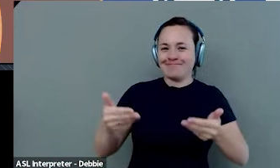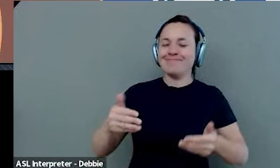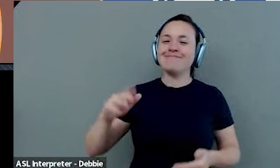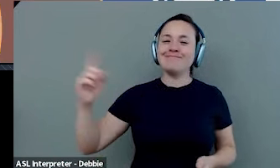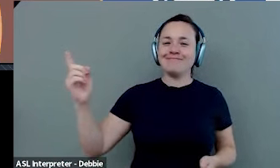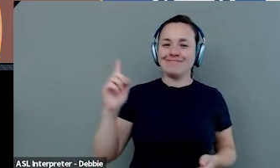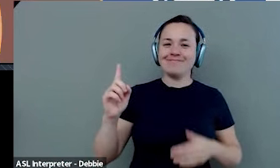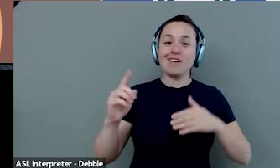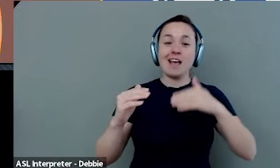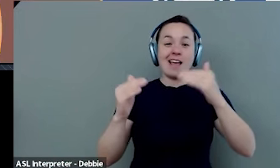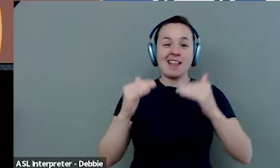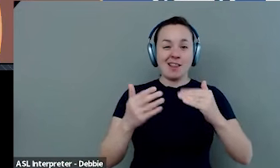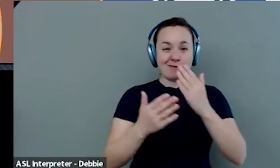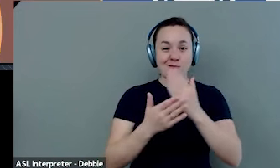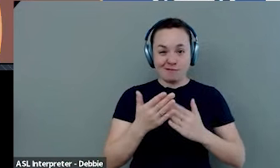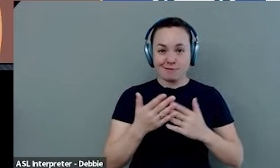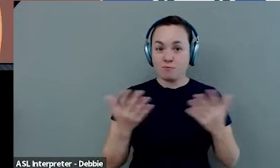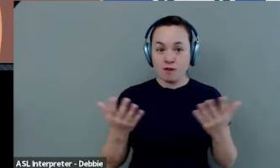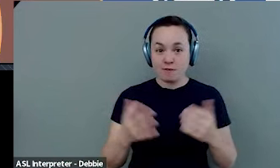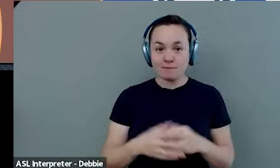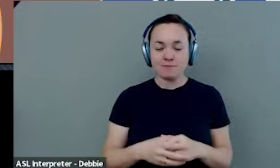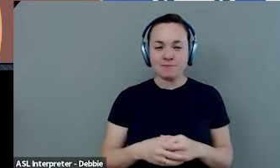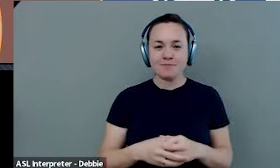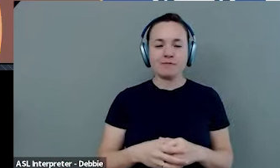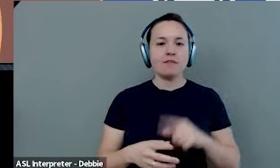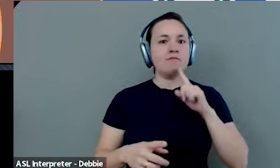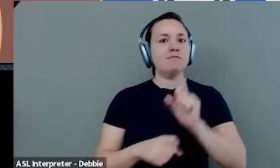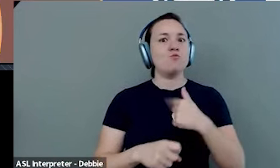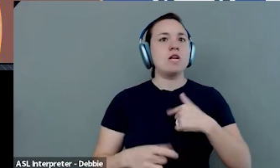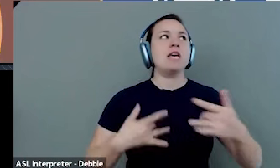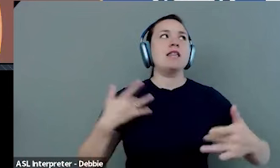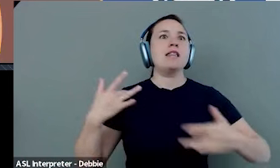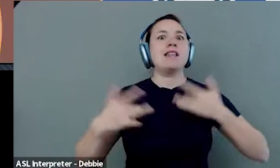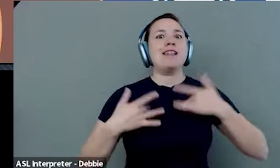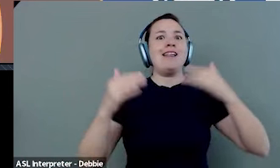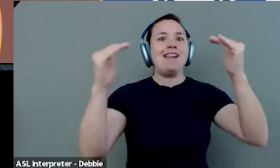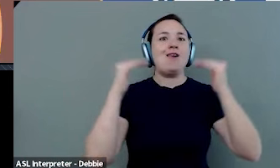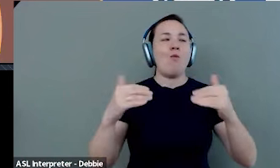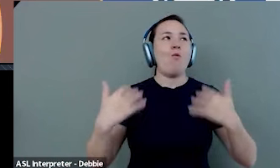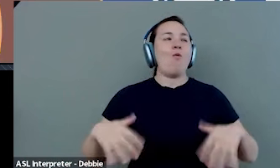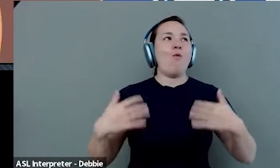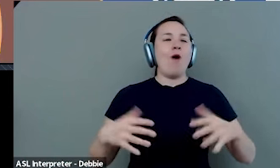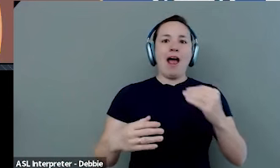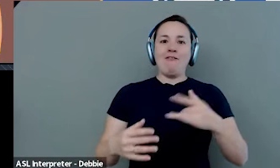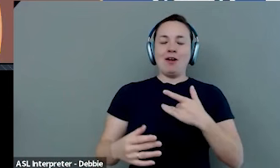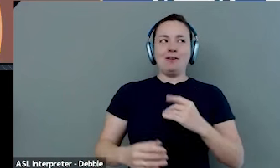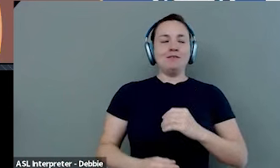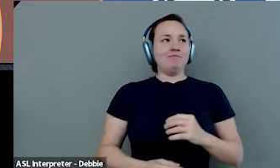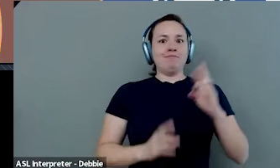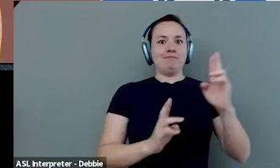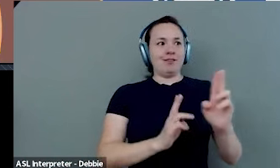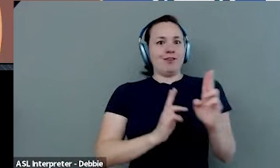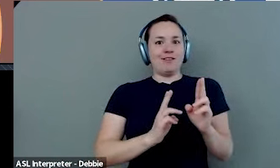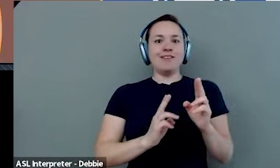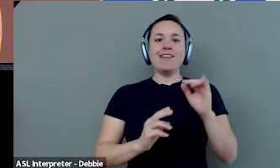part of the presentation, which we are super excited and privileged to have the registrar